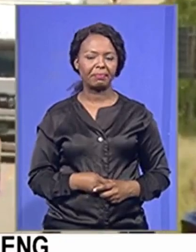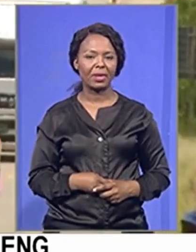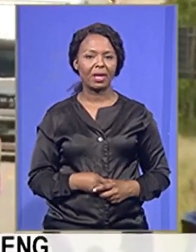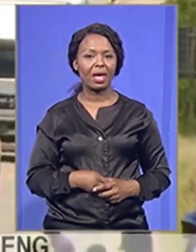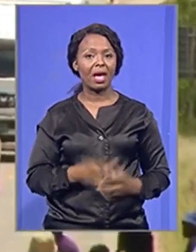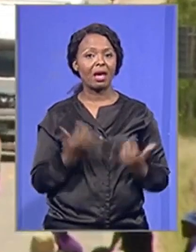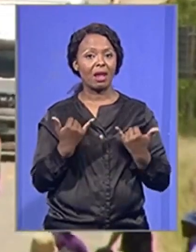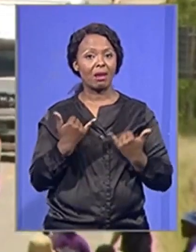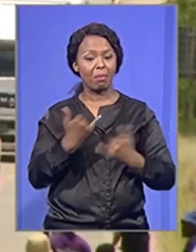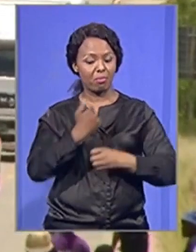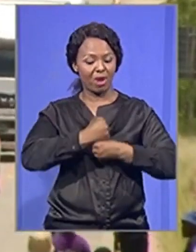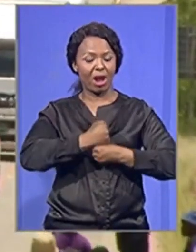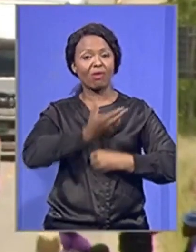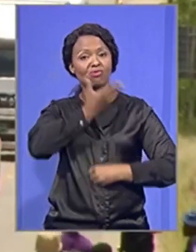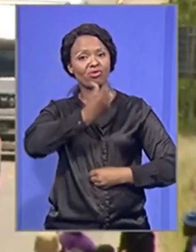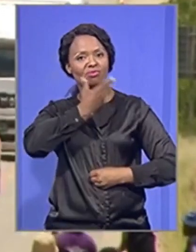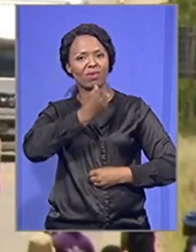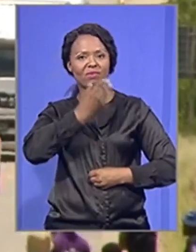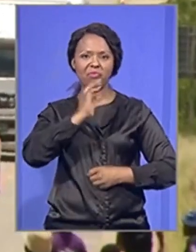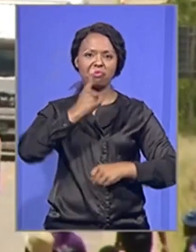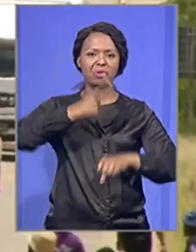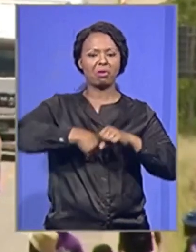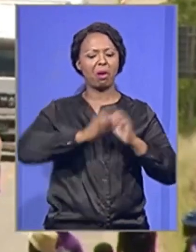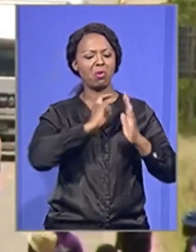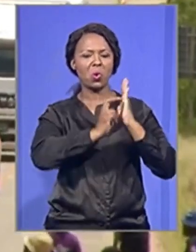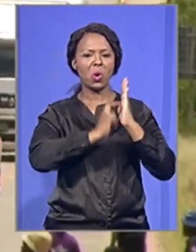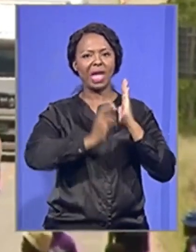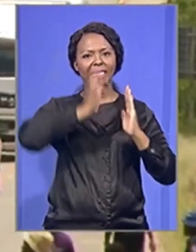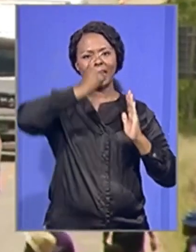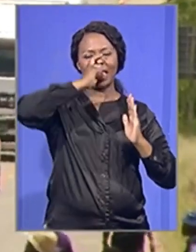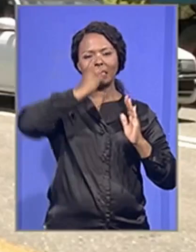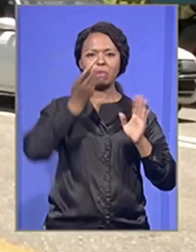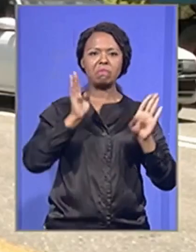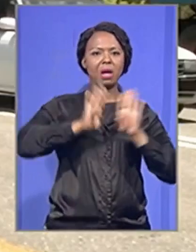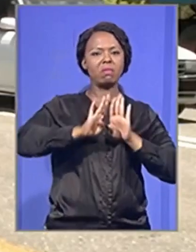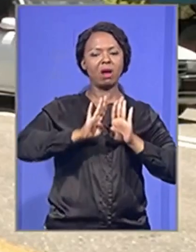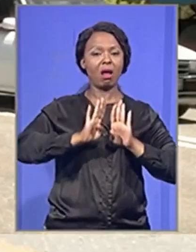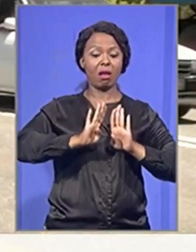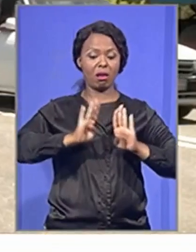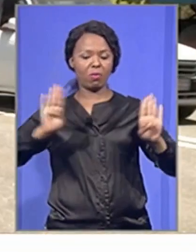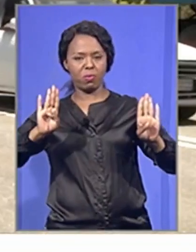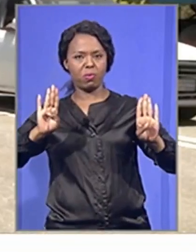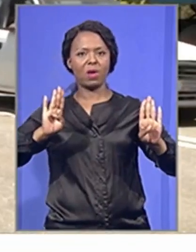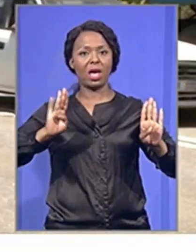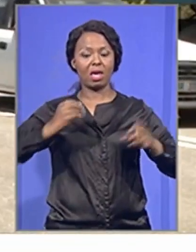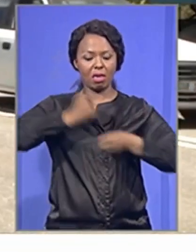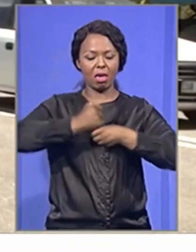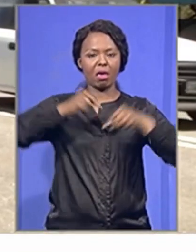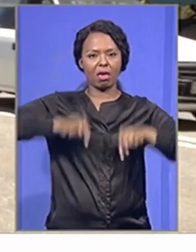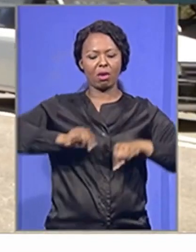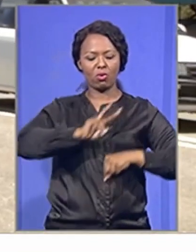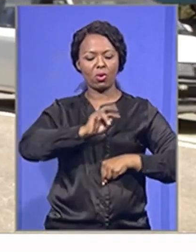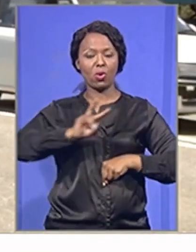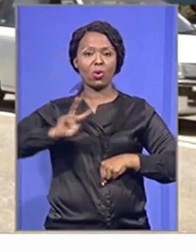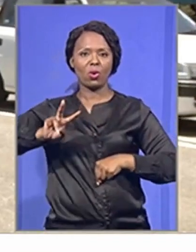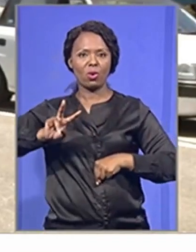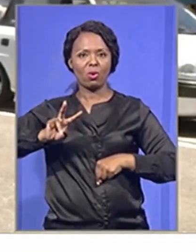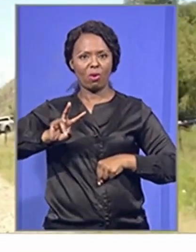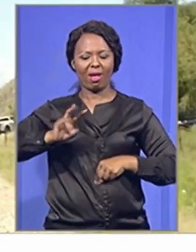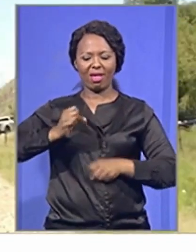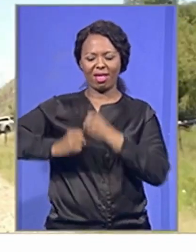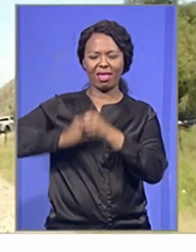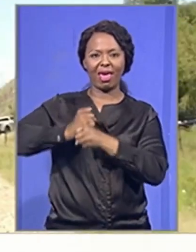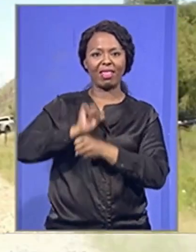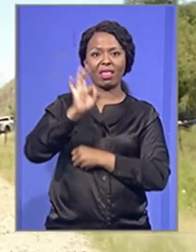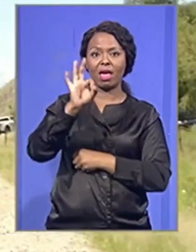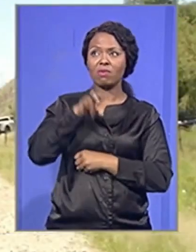Christmas ya lenyaga ke ya mathomo ntle le melawana e maatla ya taolo ya COVID-19. Batho ba bangwe ba na le mengwaga e meraro ba